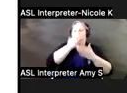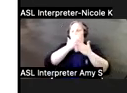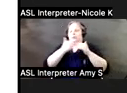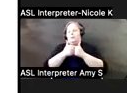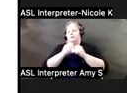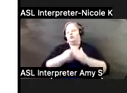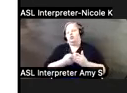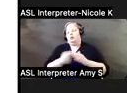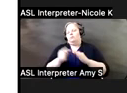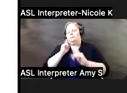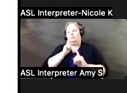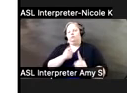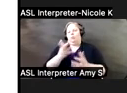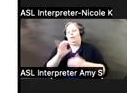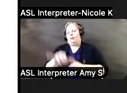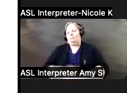what they want to play.